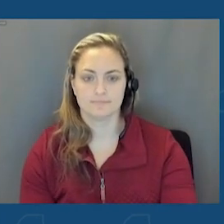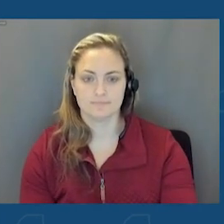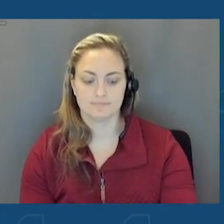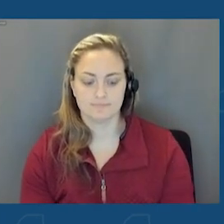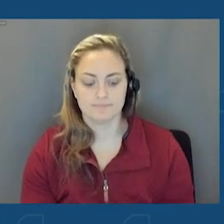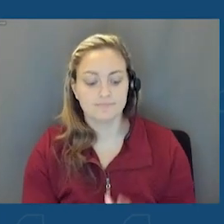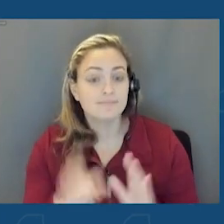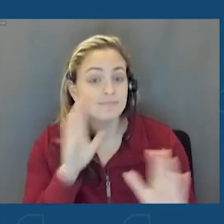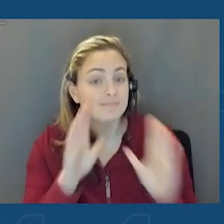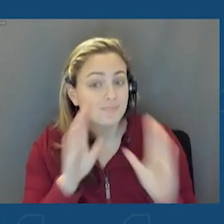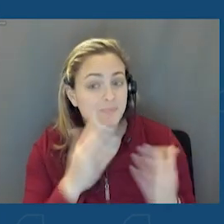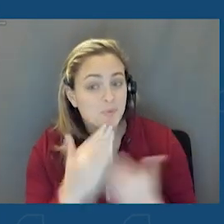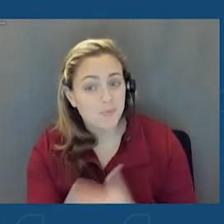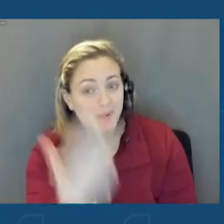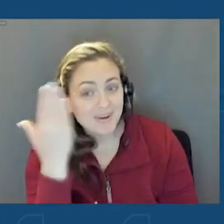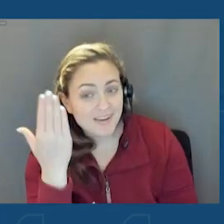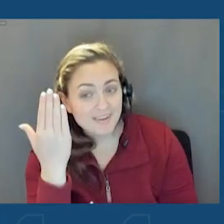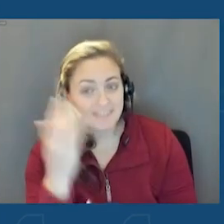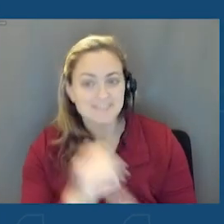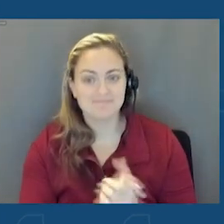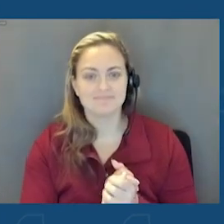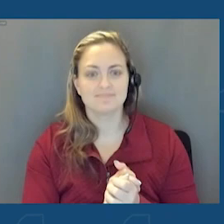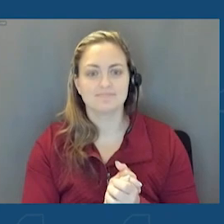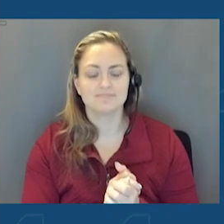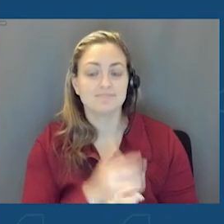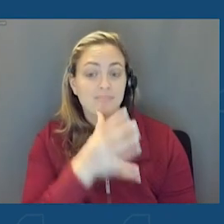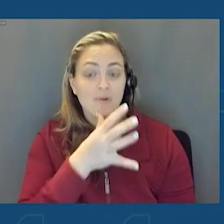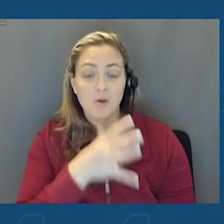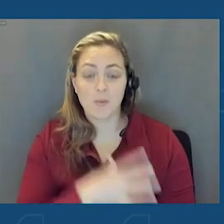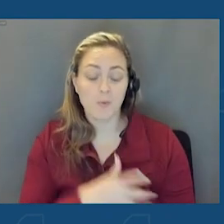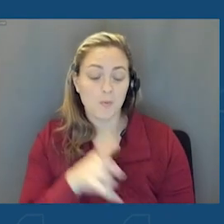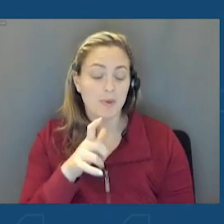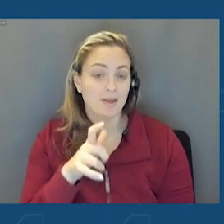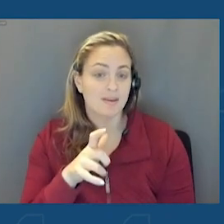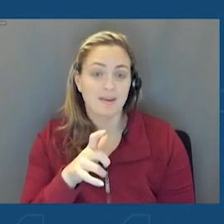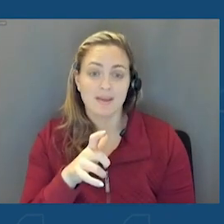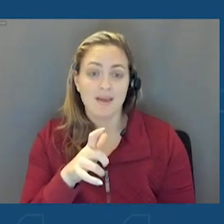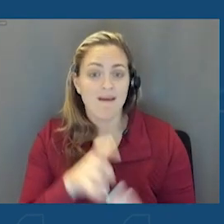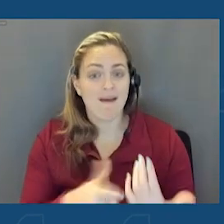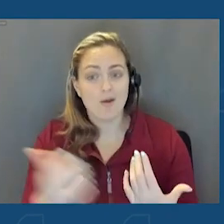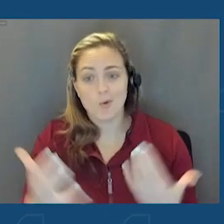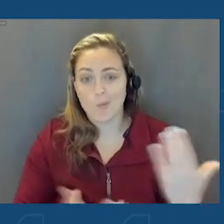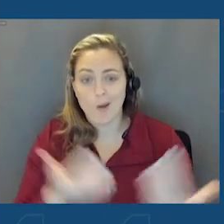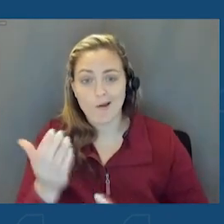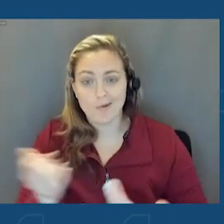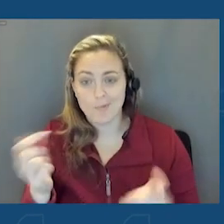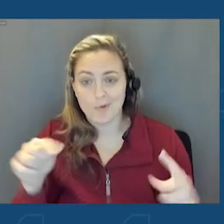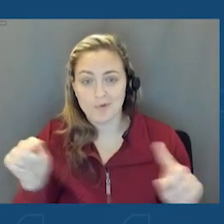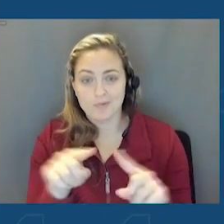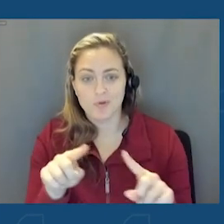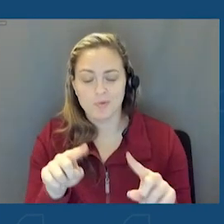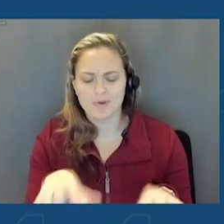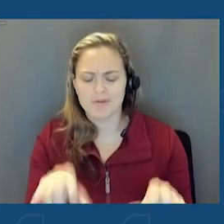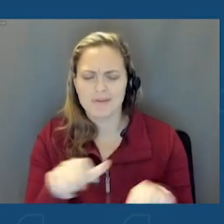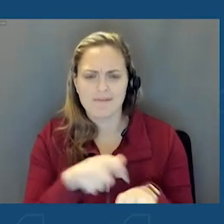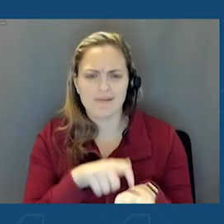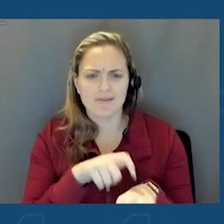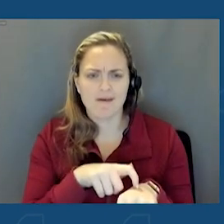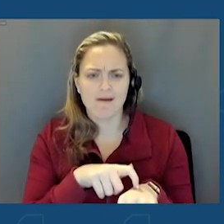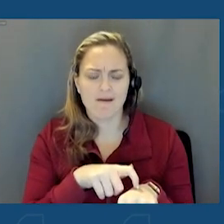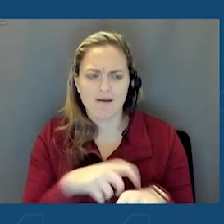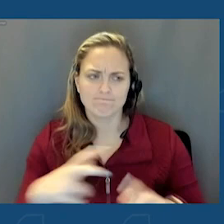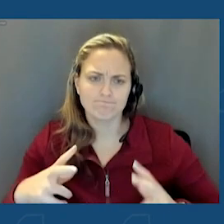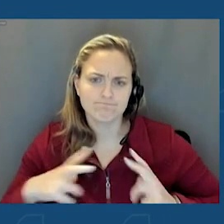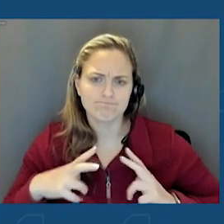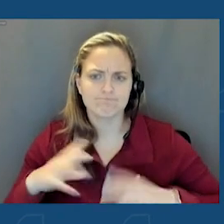Hello and good morning. A warm and hearty welcome to each and every one of you who take the time off from your